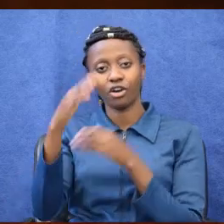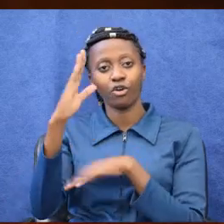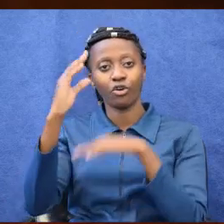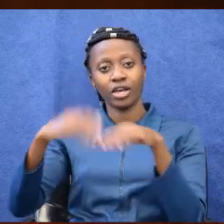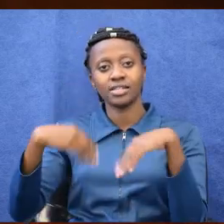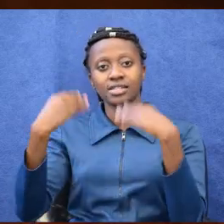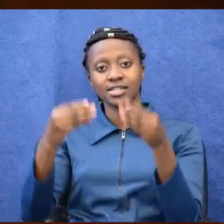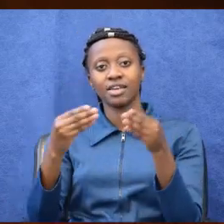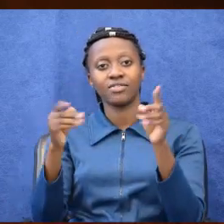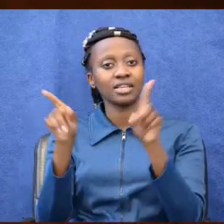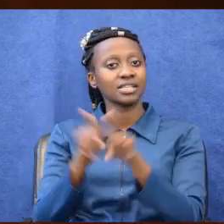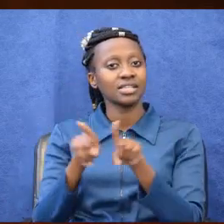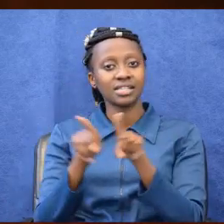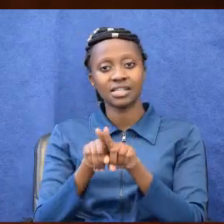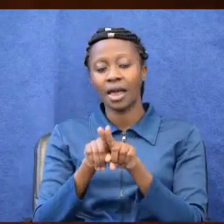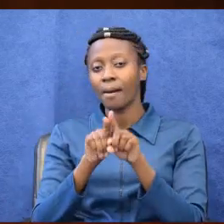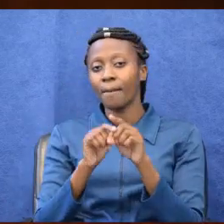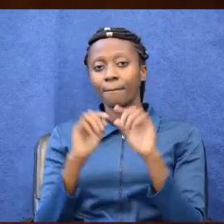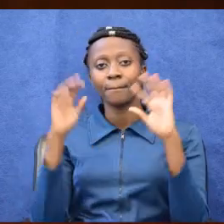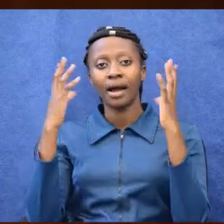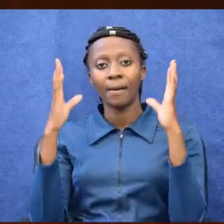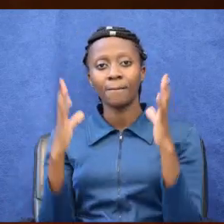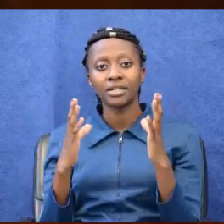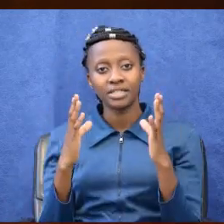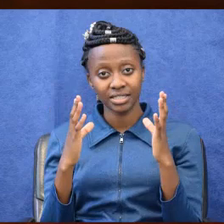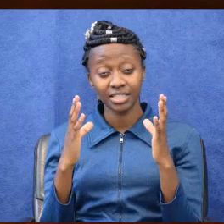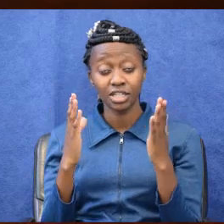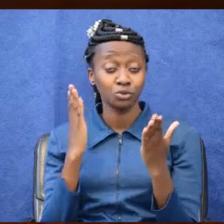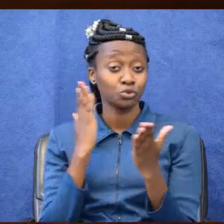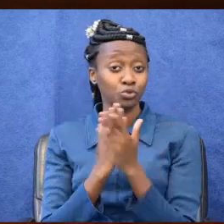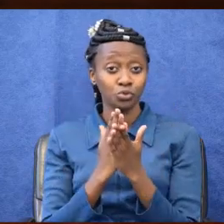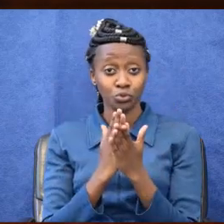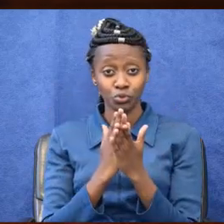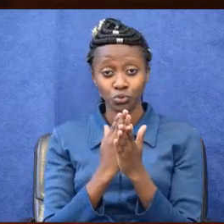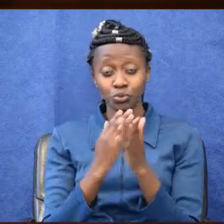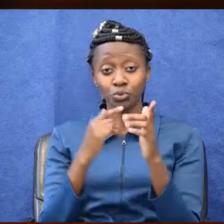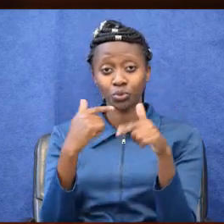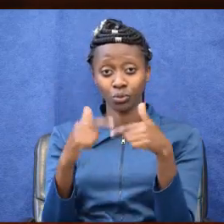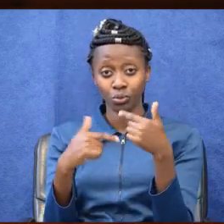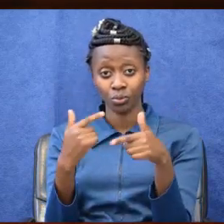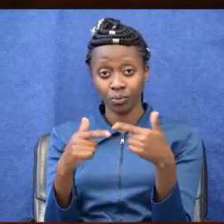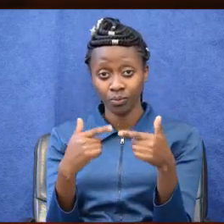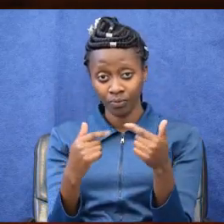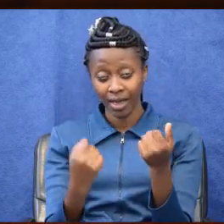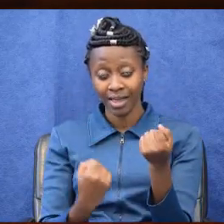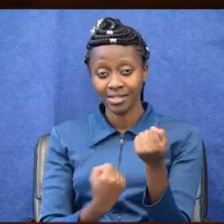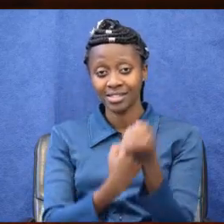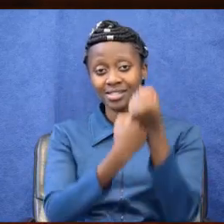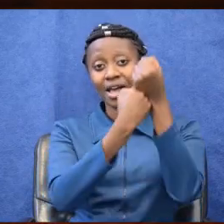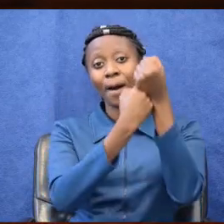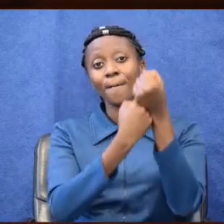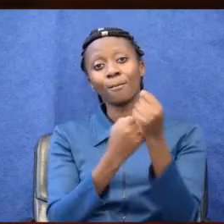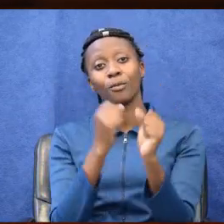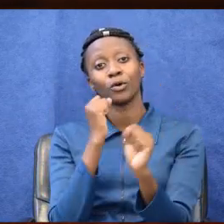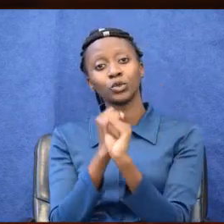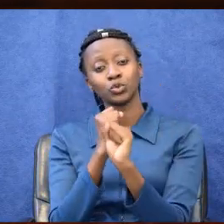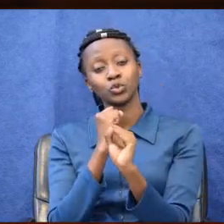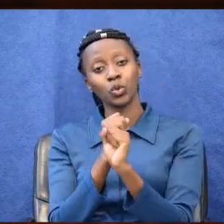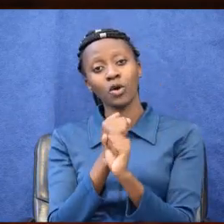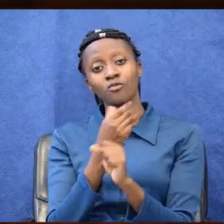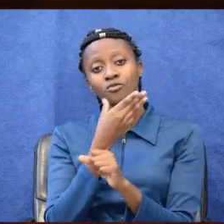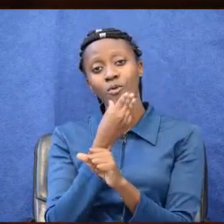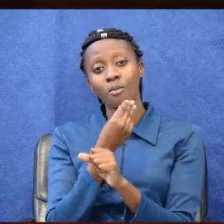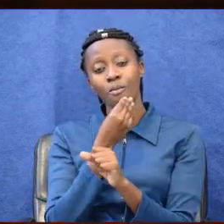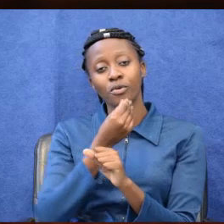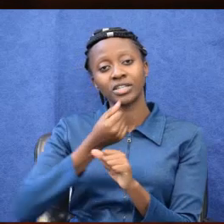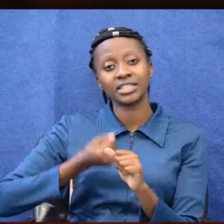We truly appreciate the way you have been with us. You have been supporting the work of the Boys and